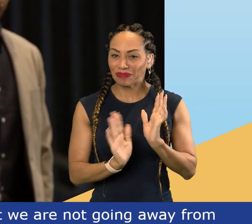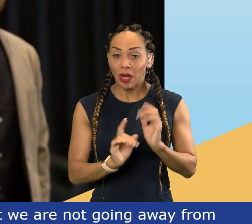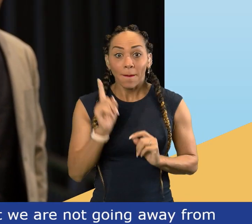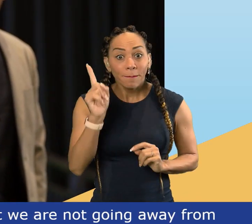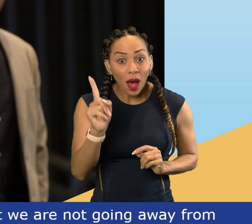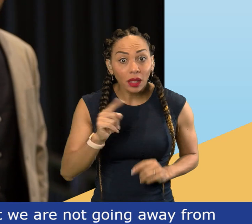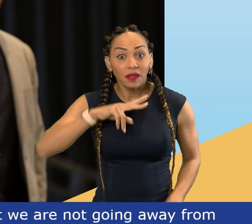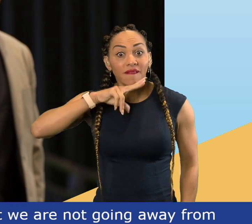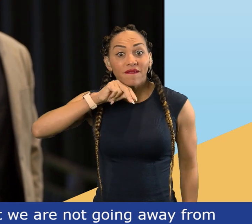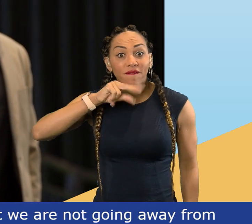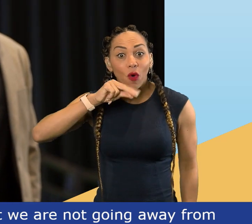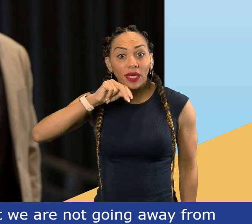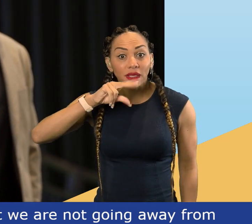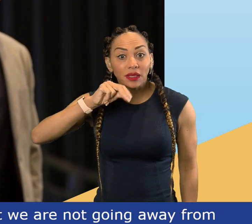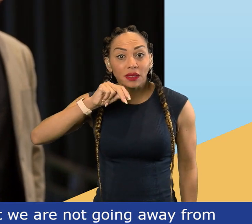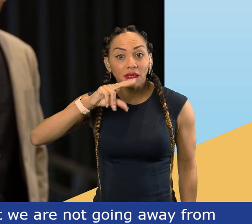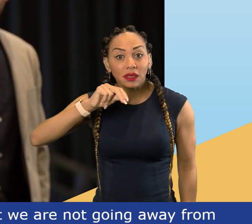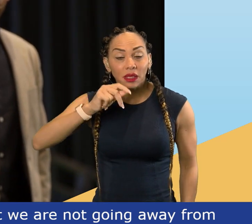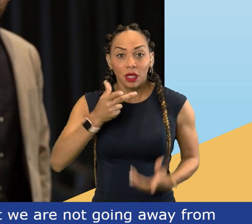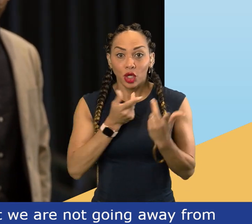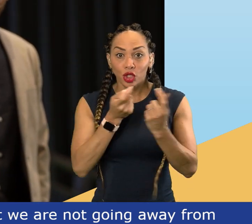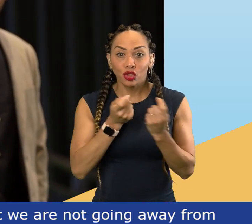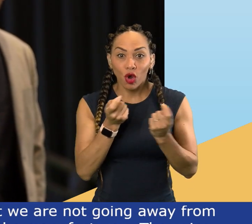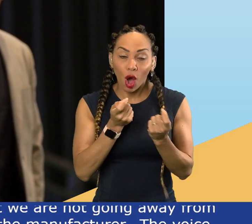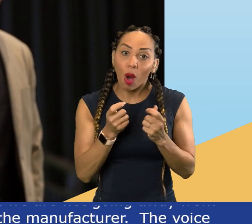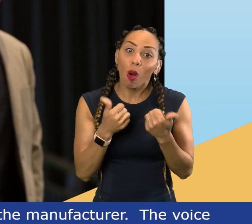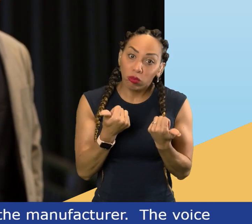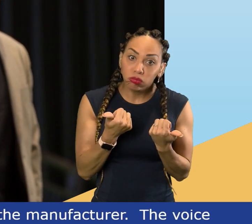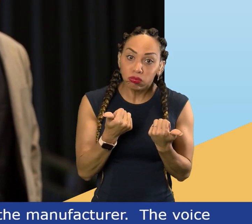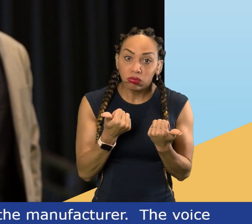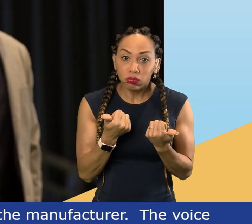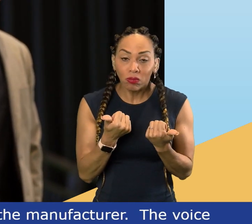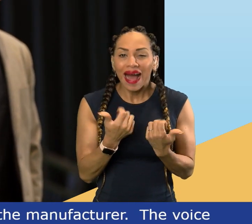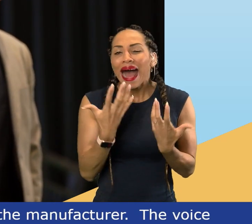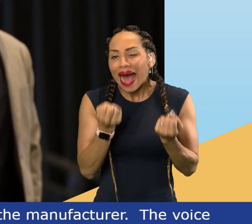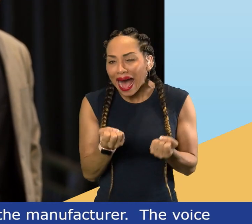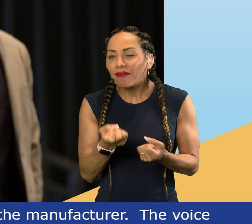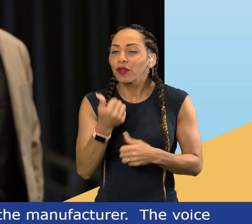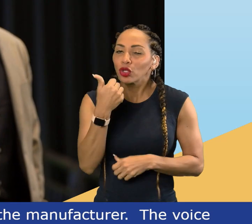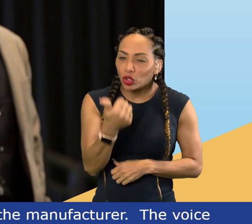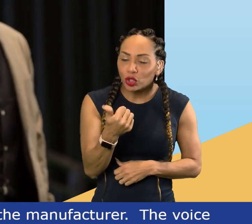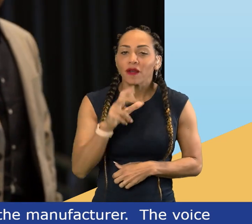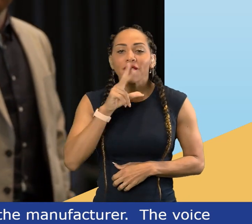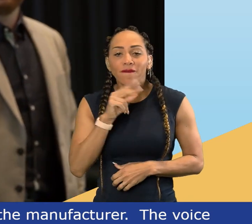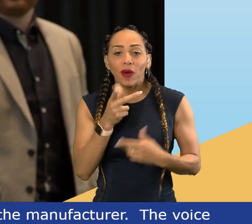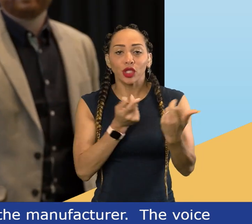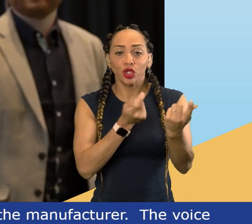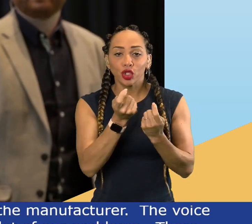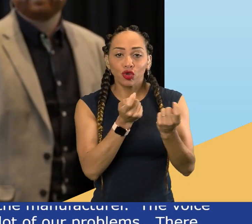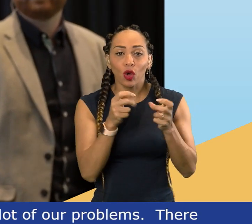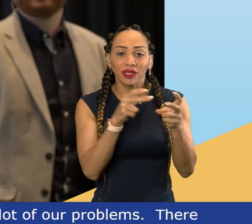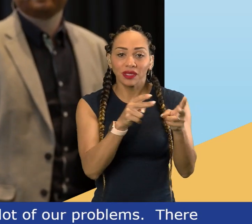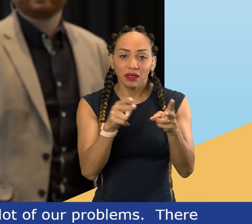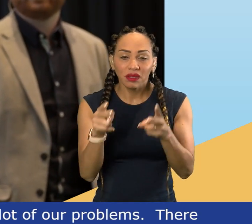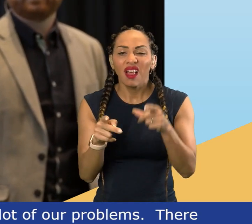works effectively could solve a lot of our problems. Trouble is, at the moment, there are some good voice control systems at the moment. There are some that they're put down as they understand